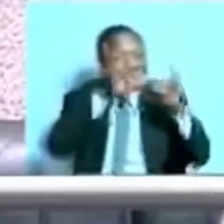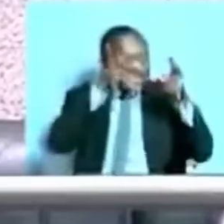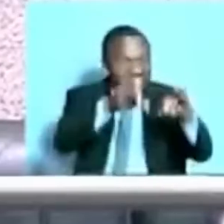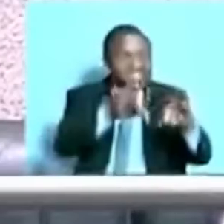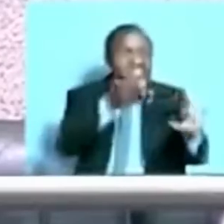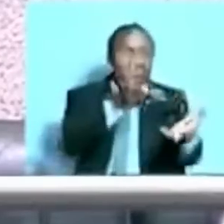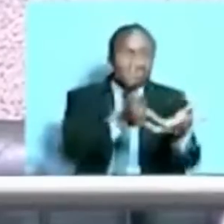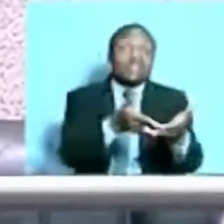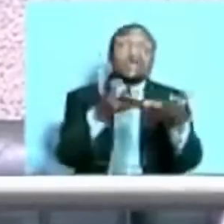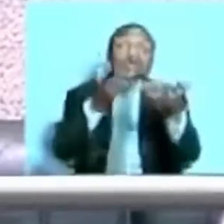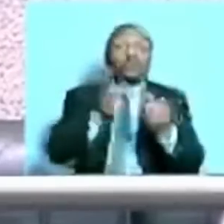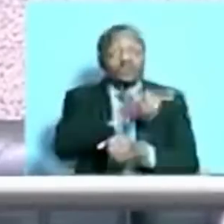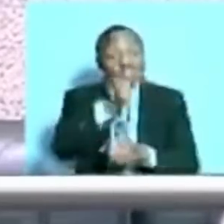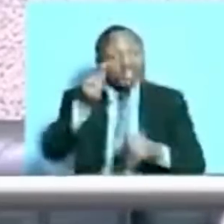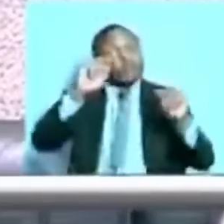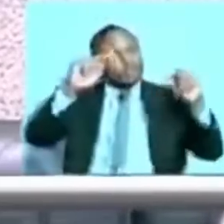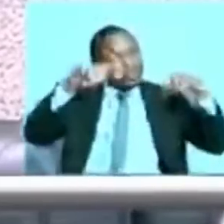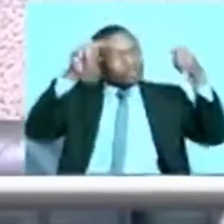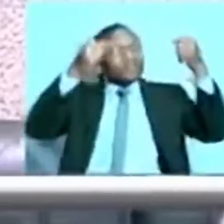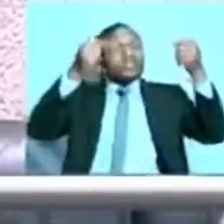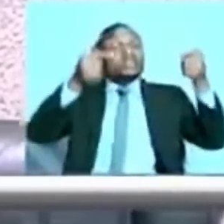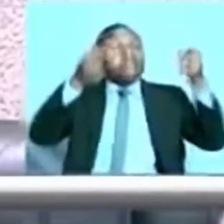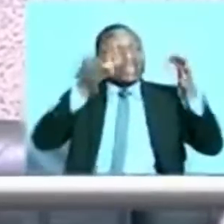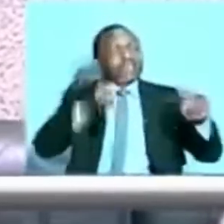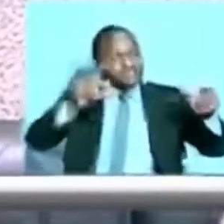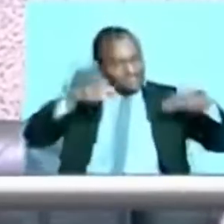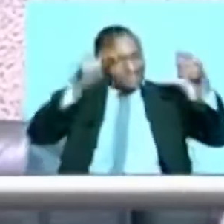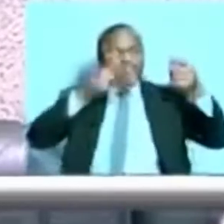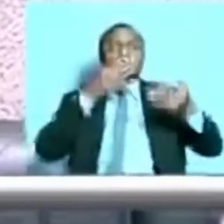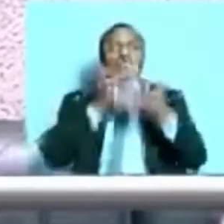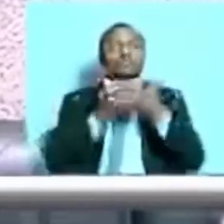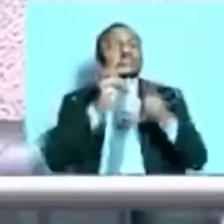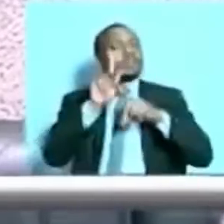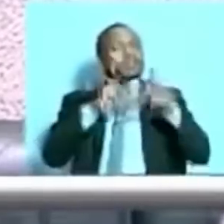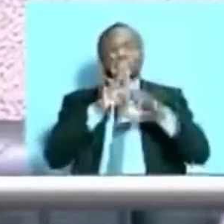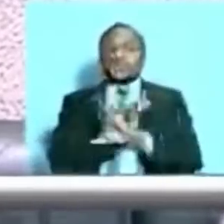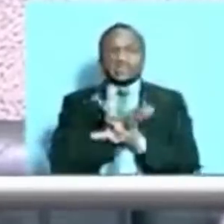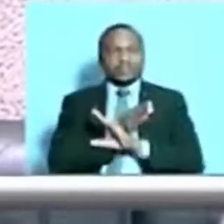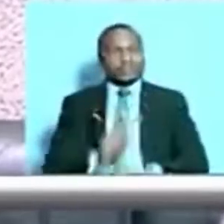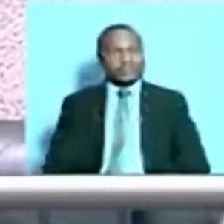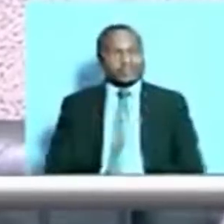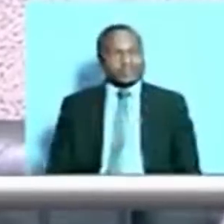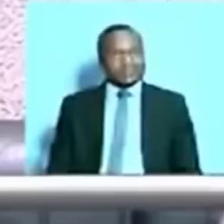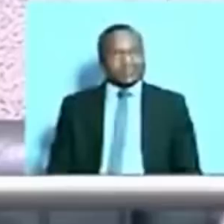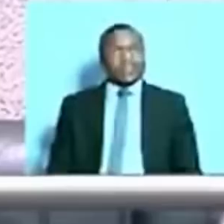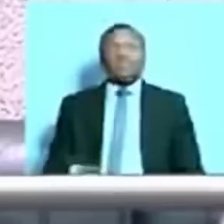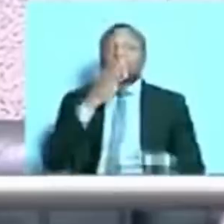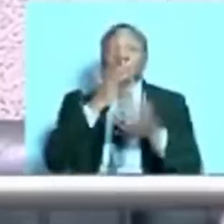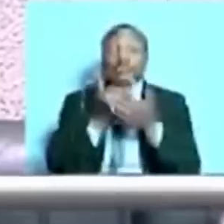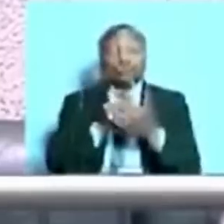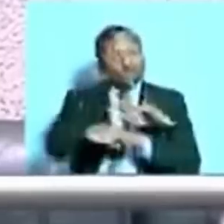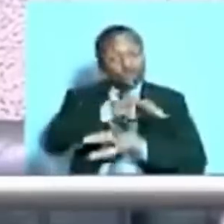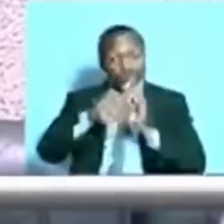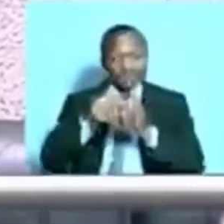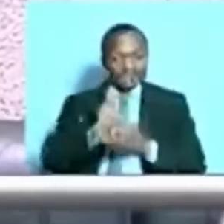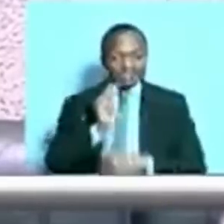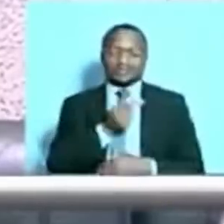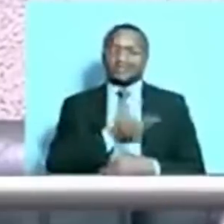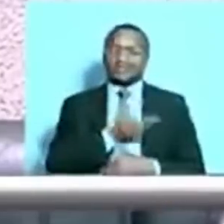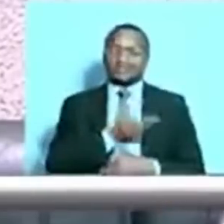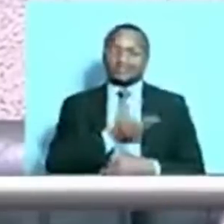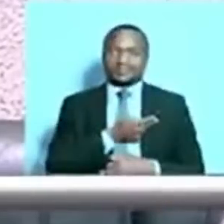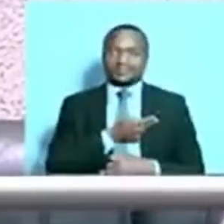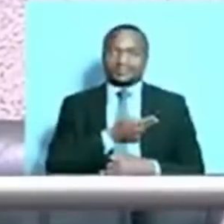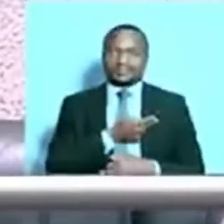It's because we want them to succeed. When they succeed, it is good for Zambia. And it is good for all of us.